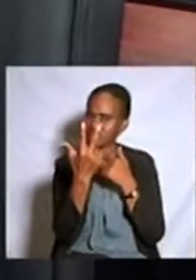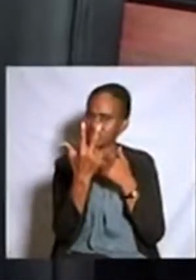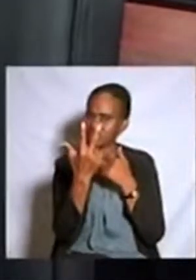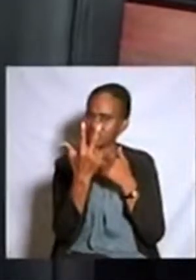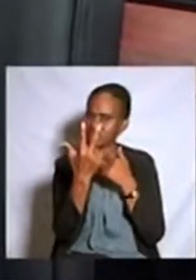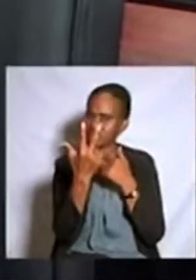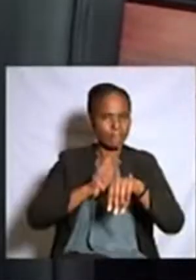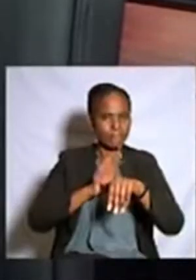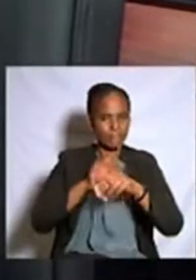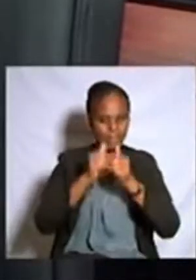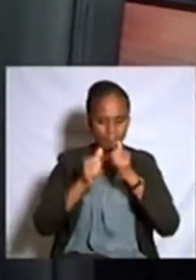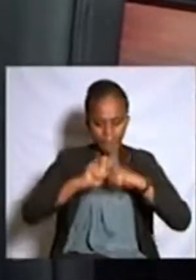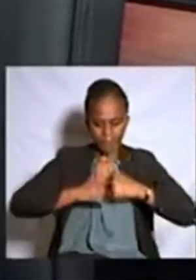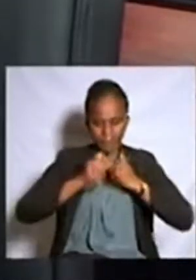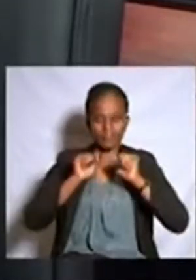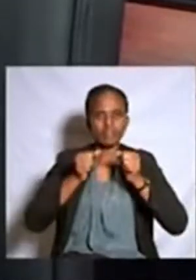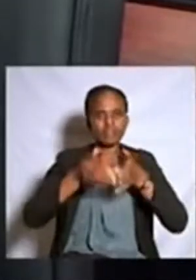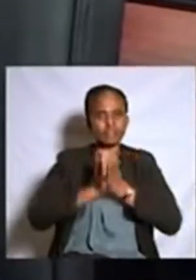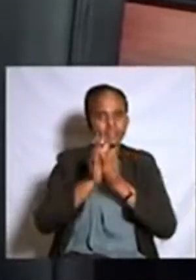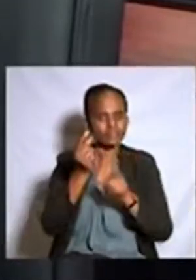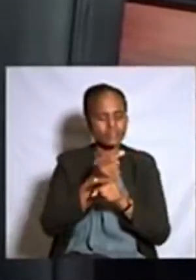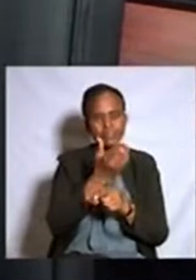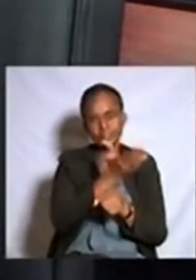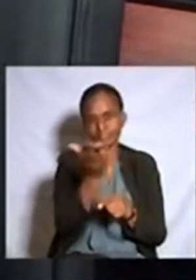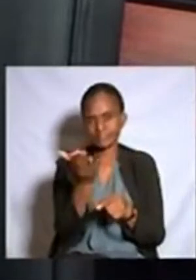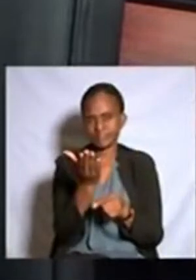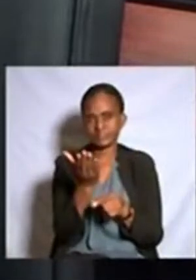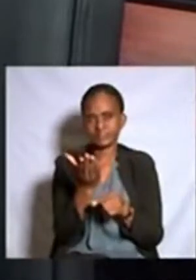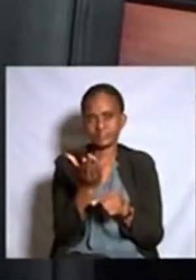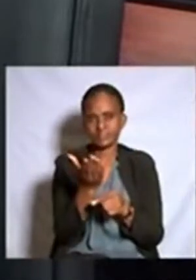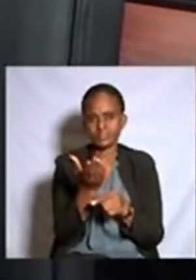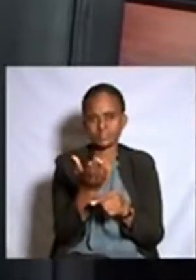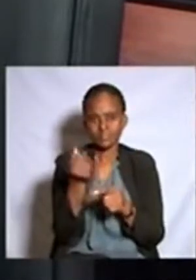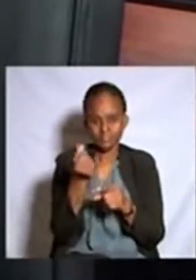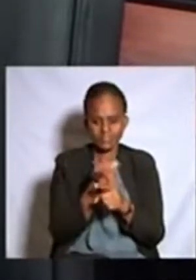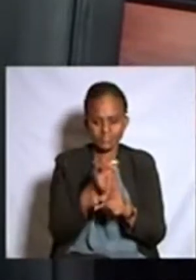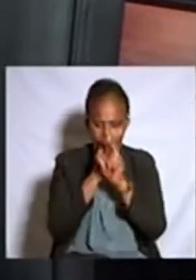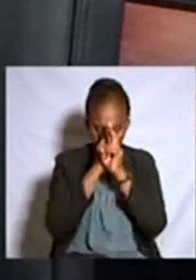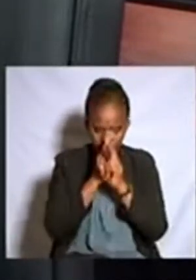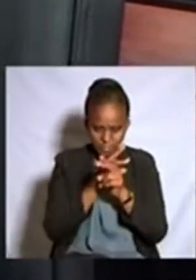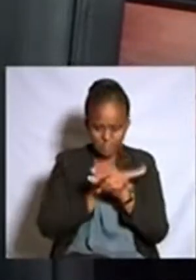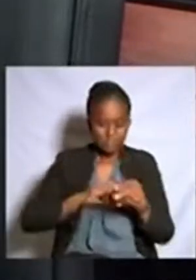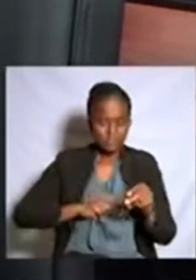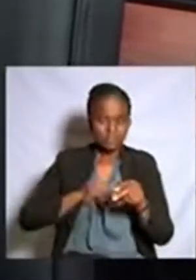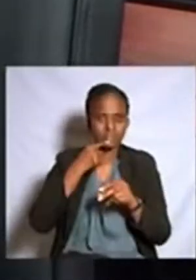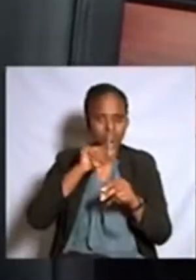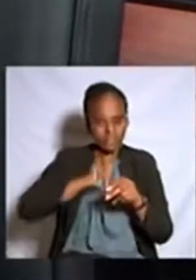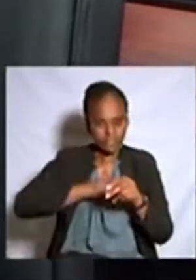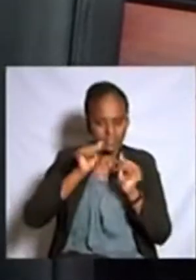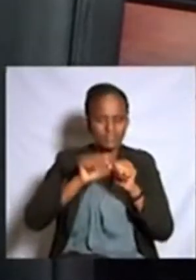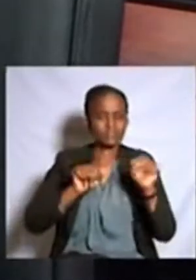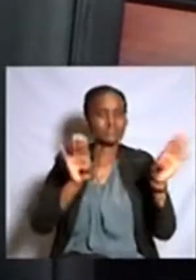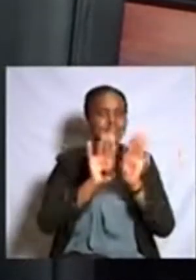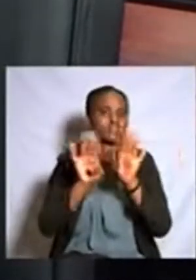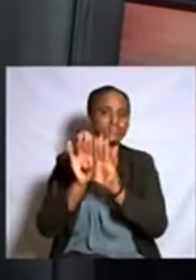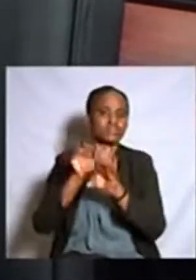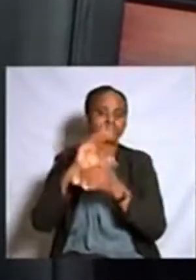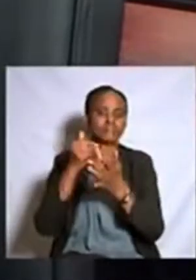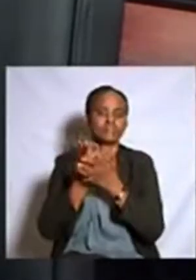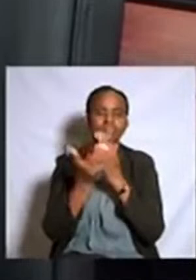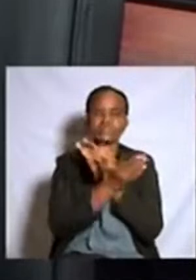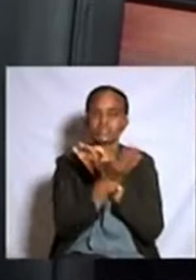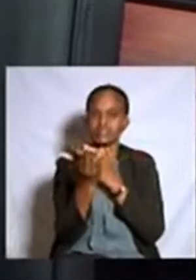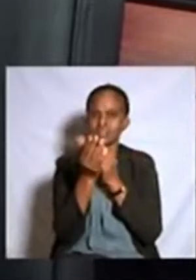the period which we would be asking for from this, from the honorable members, to say we would close all of these